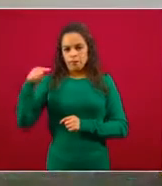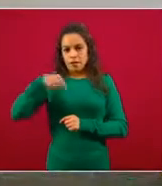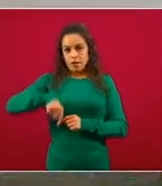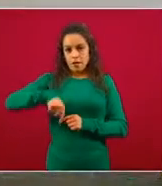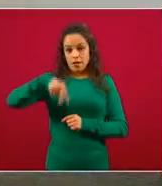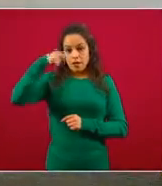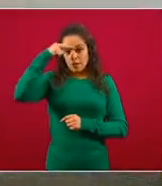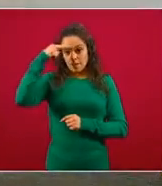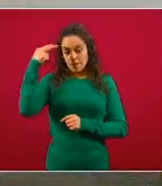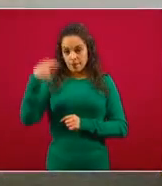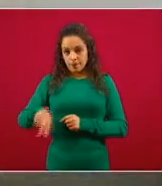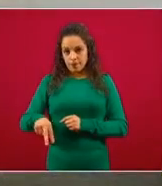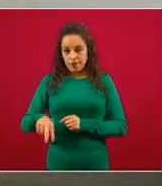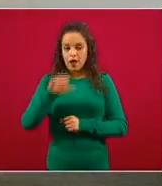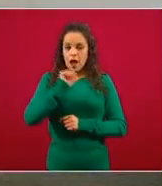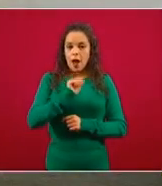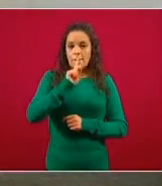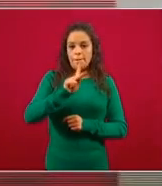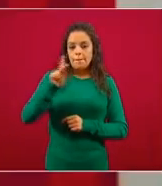City application,